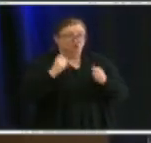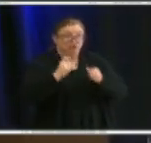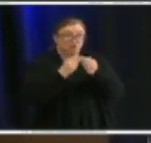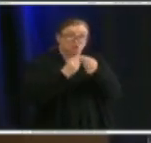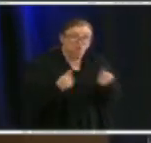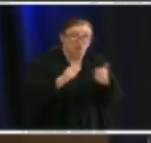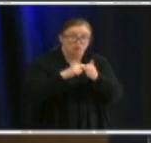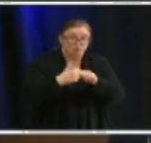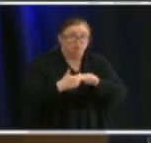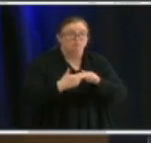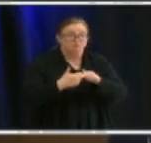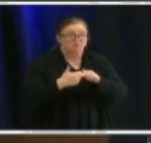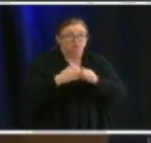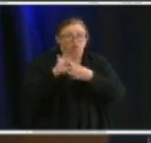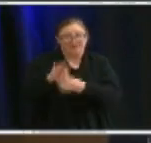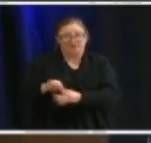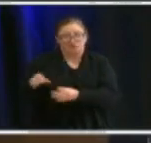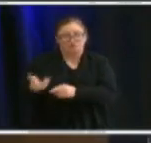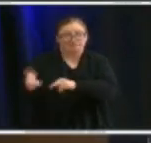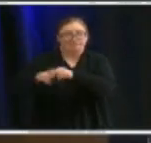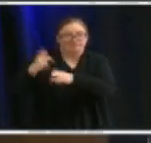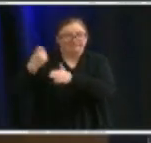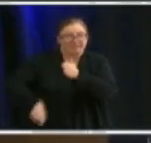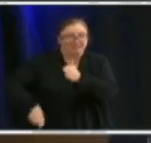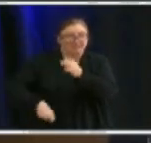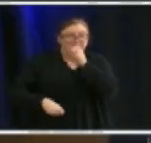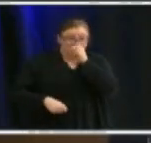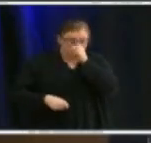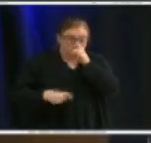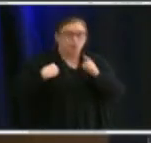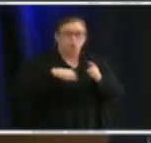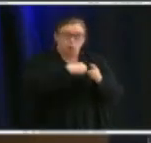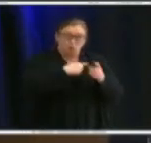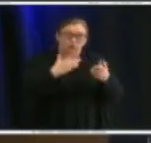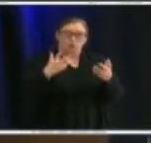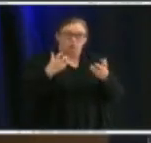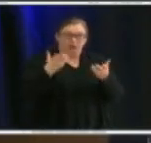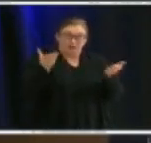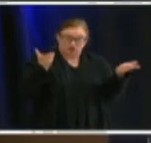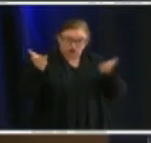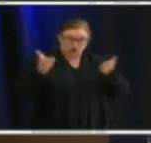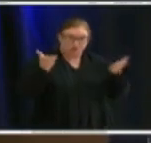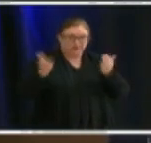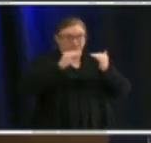work to reduce the overall burden of service delivery in DeKalb